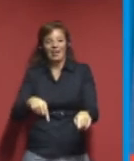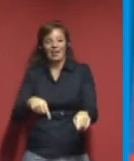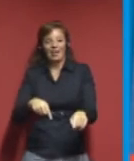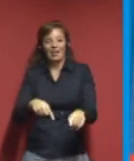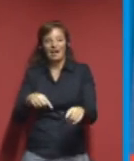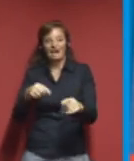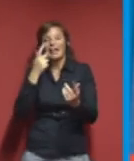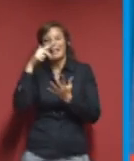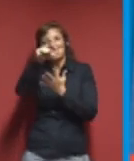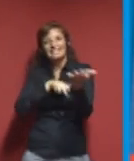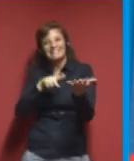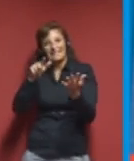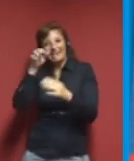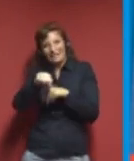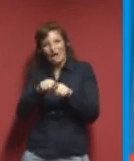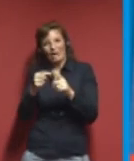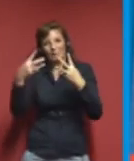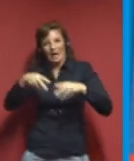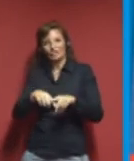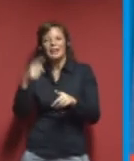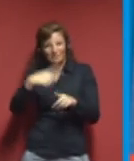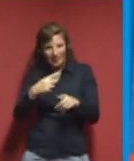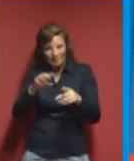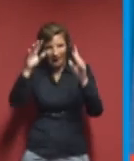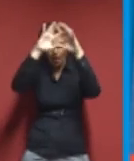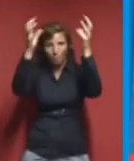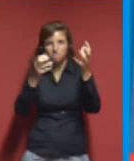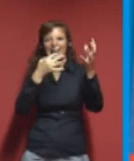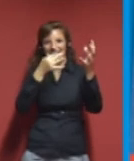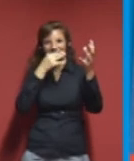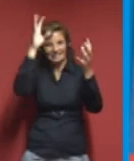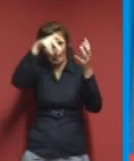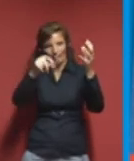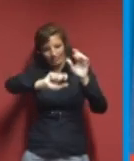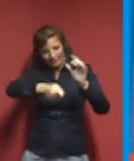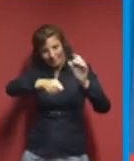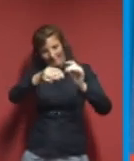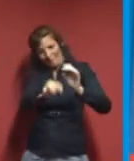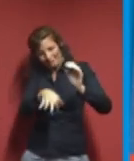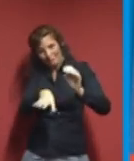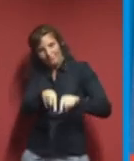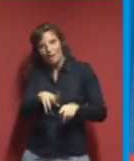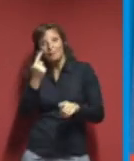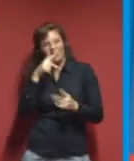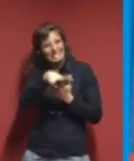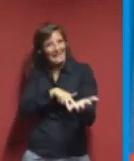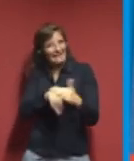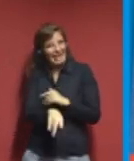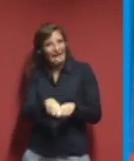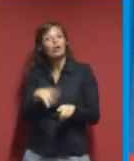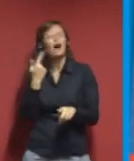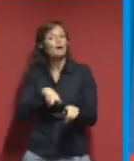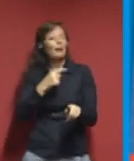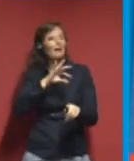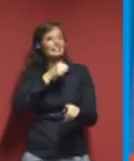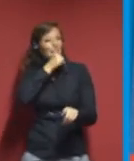gumball unless you know the secret knock. This is a really great example of what can be done when you get